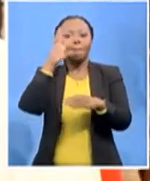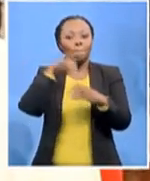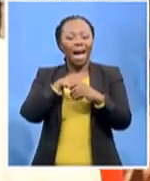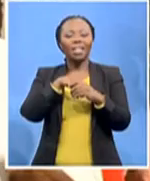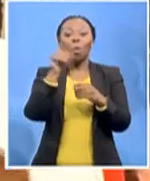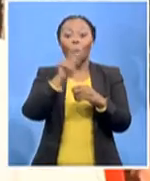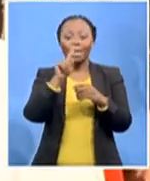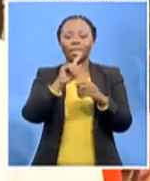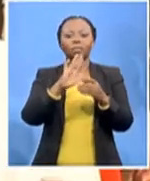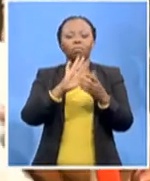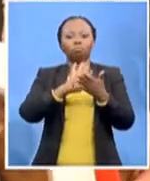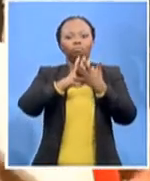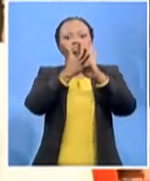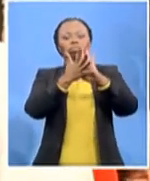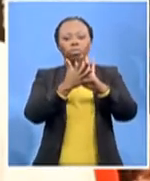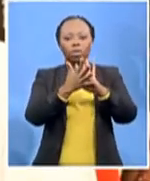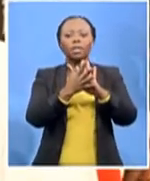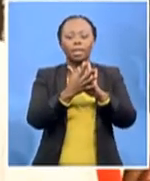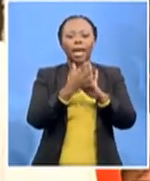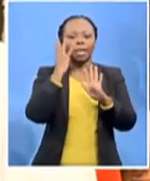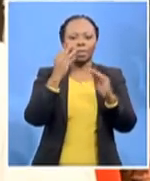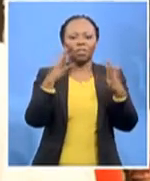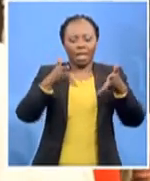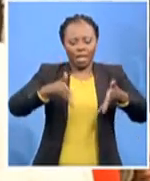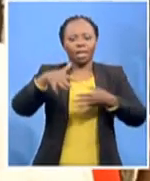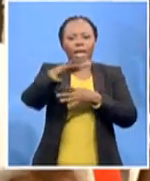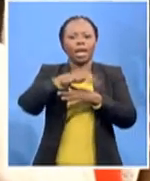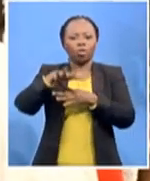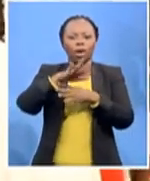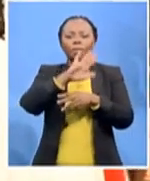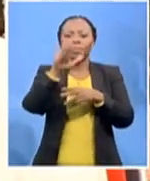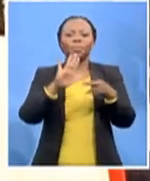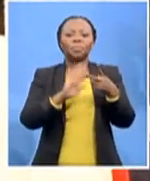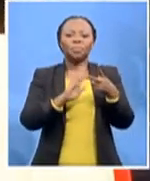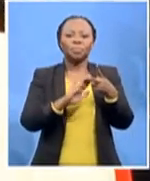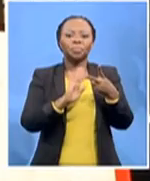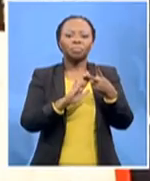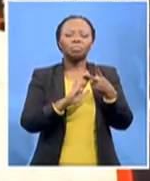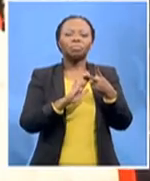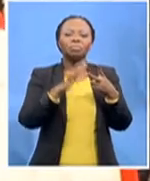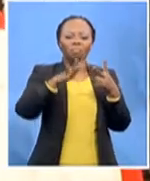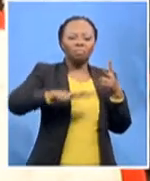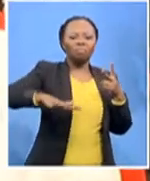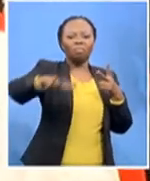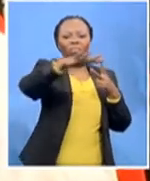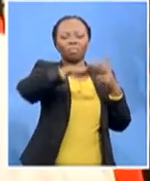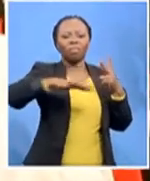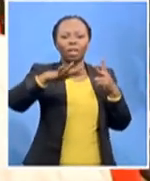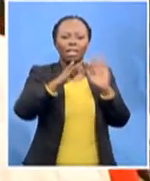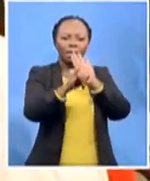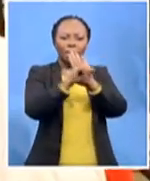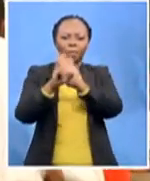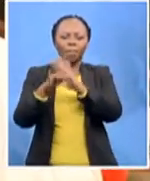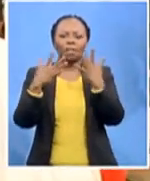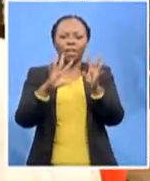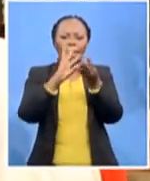area. But secondly, they also visited ablution facilities. They identify maintenance issues and those issues will be dealt